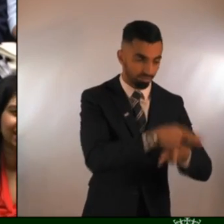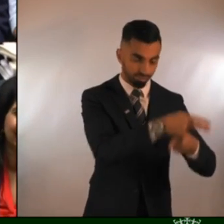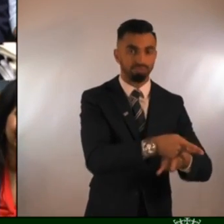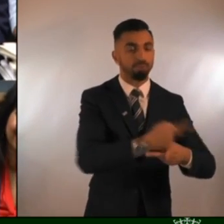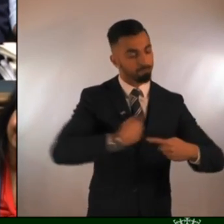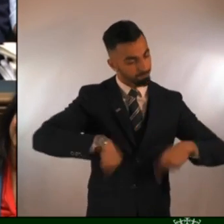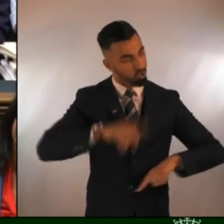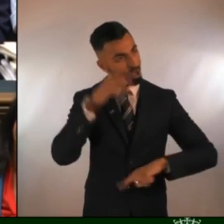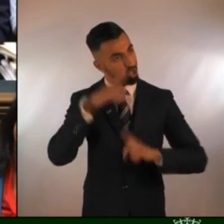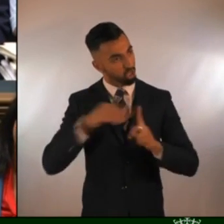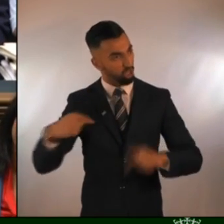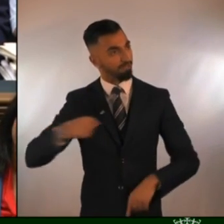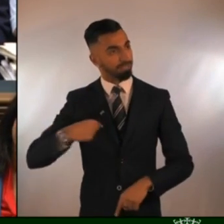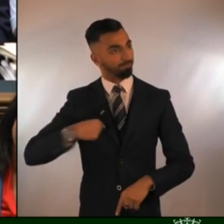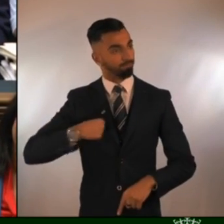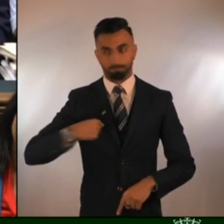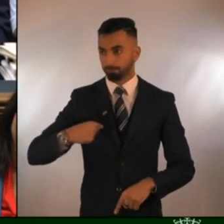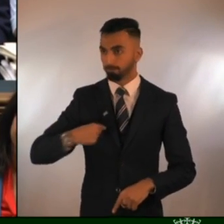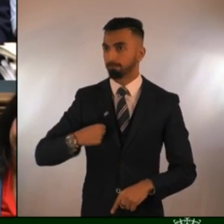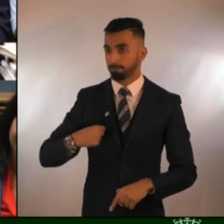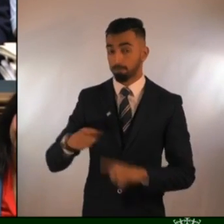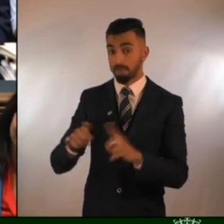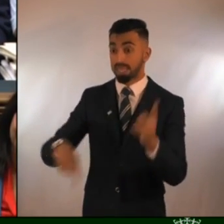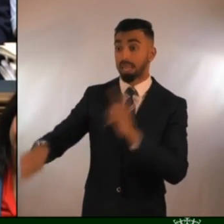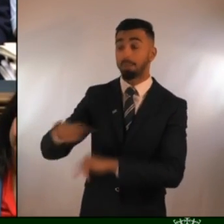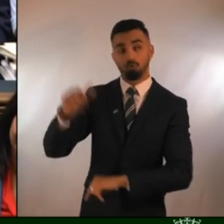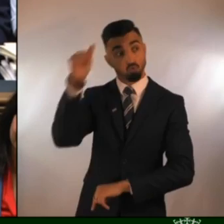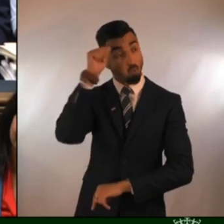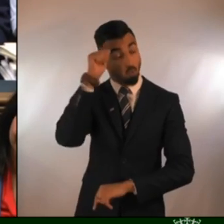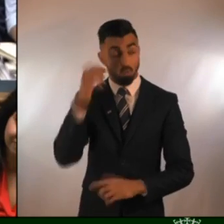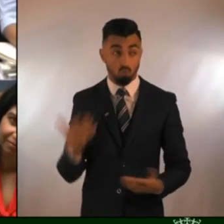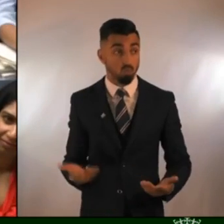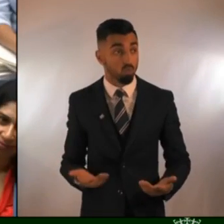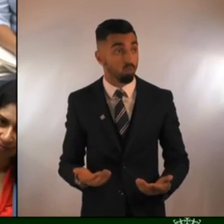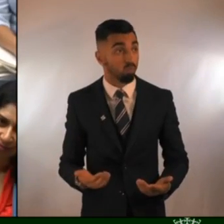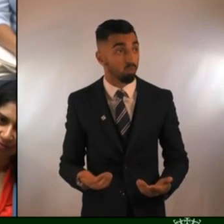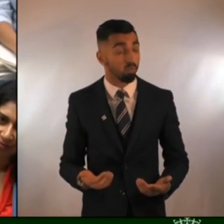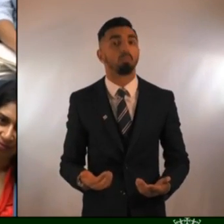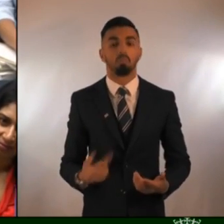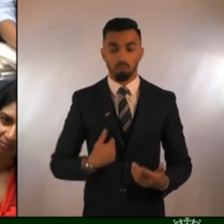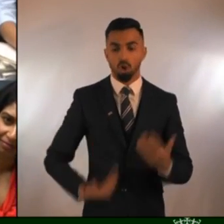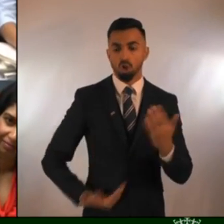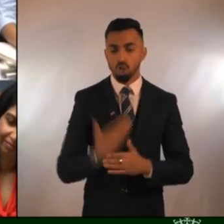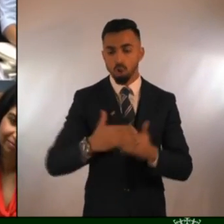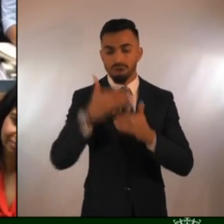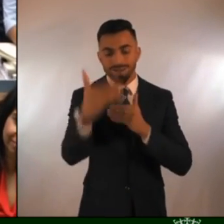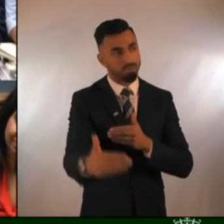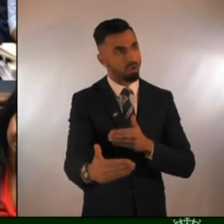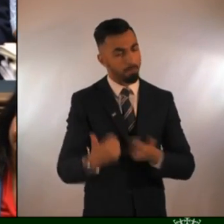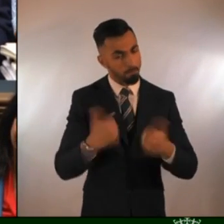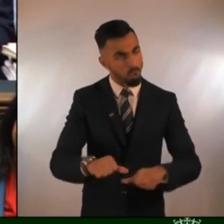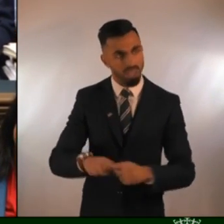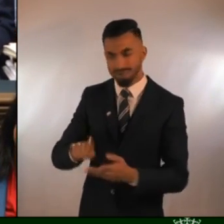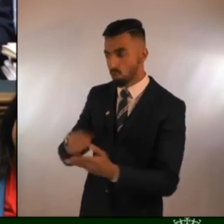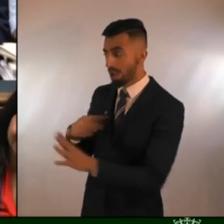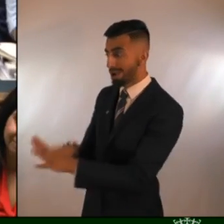Madam Deputy Speaker, we are at the beginning of a new era in this country. We have the freedom and the resources to decide our own future,